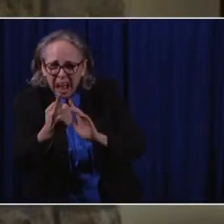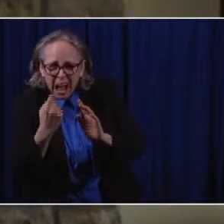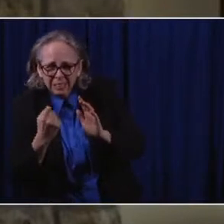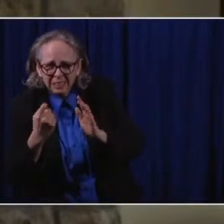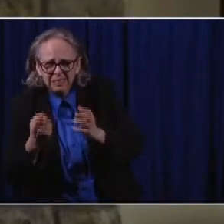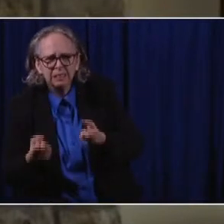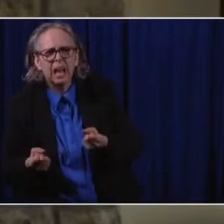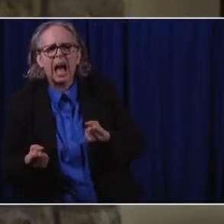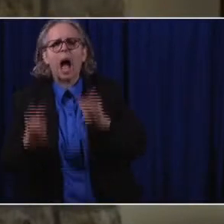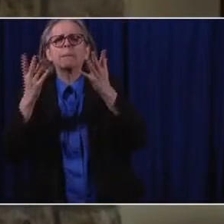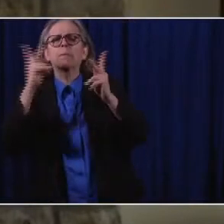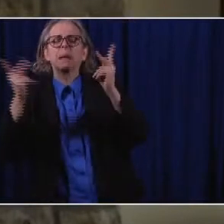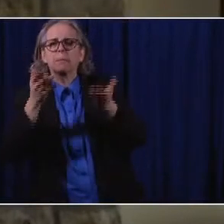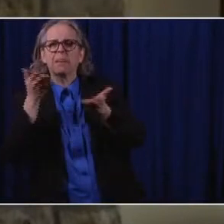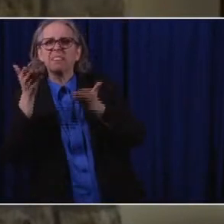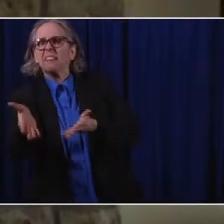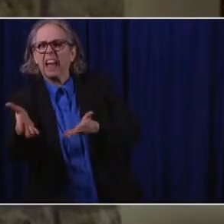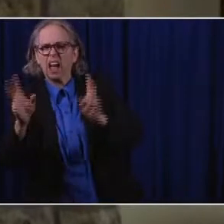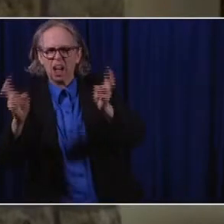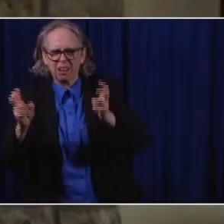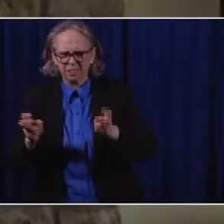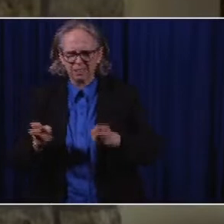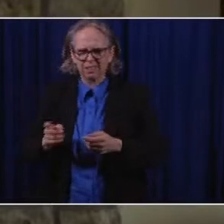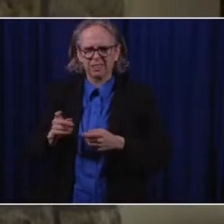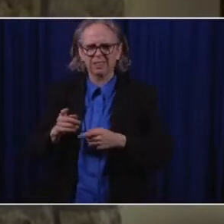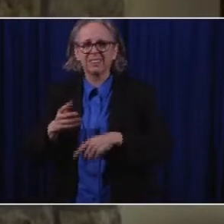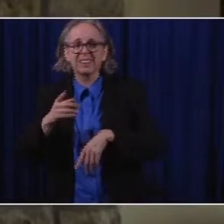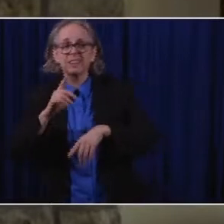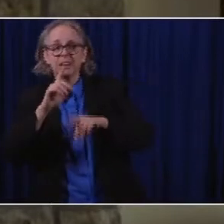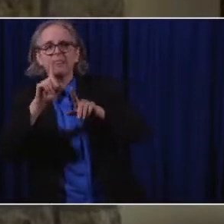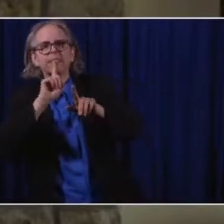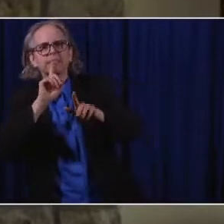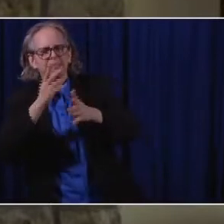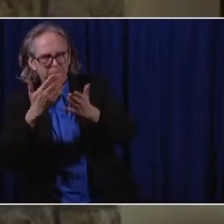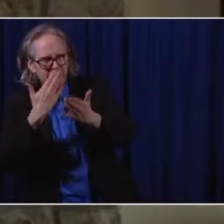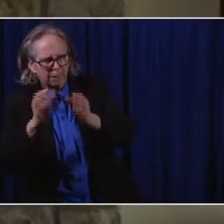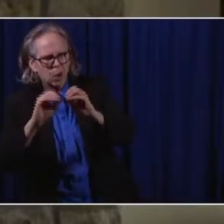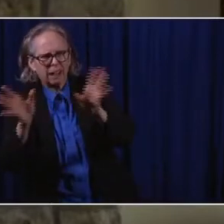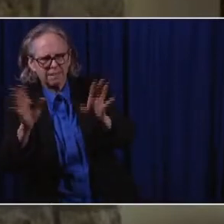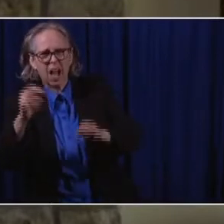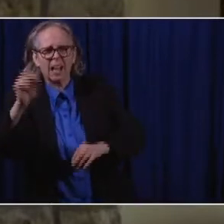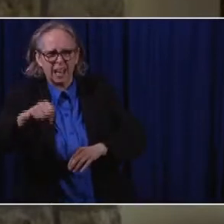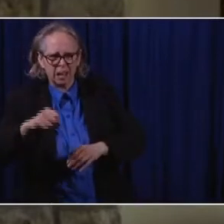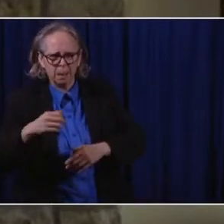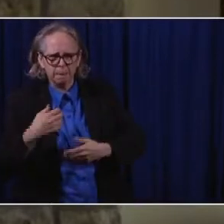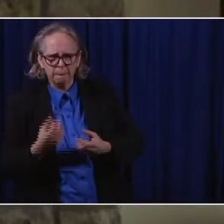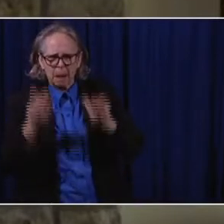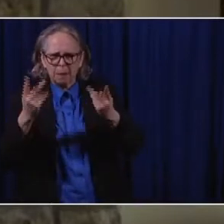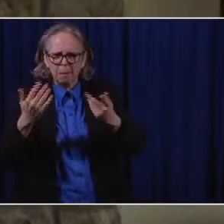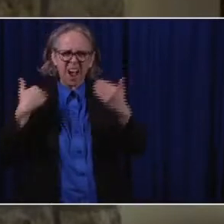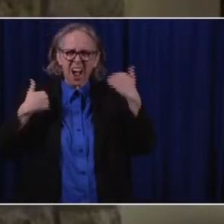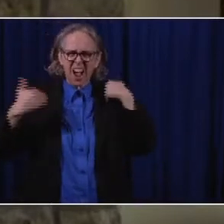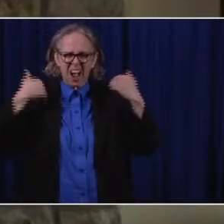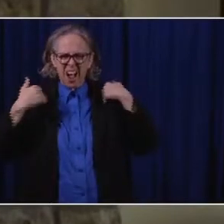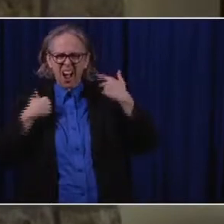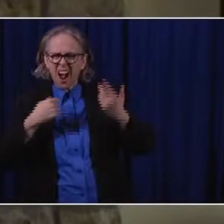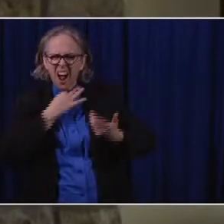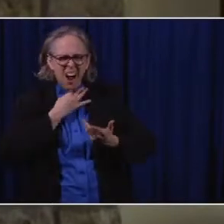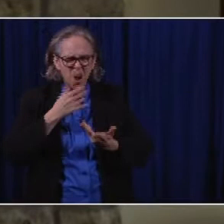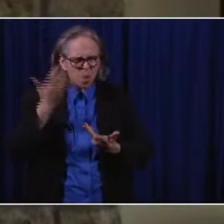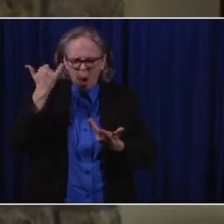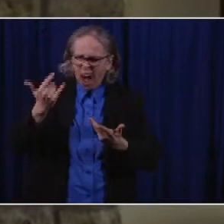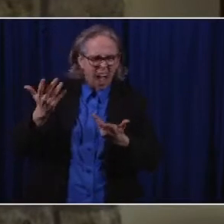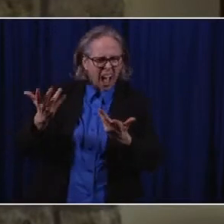there? Yeah, thank you for clarifying, Governor. I get a lot of messages, and many people are saying, at this time of the year, hospitals